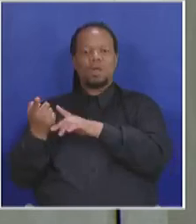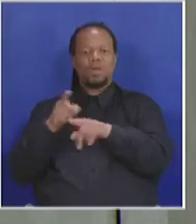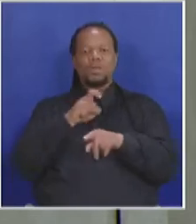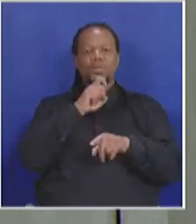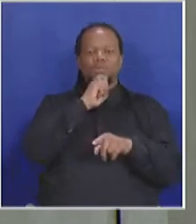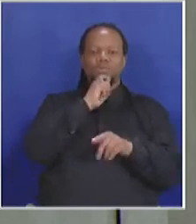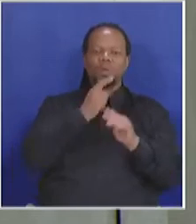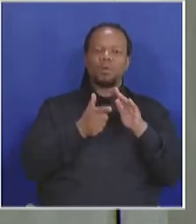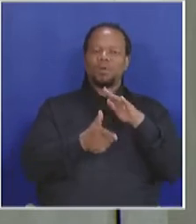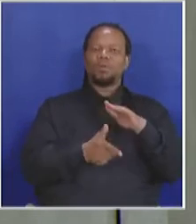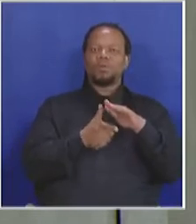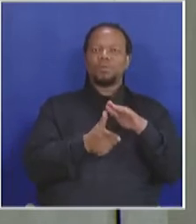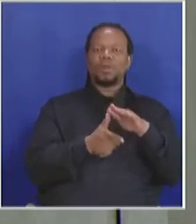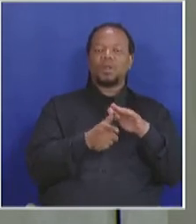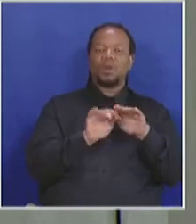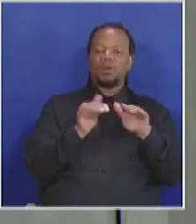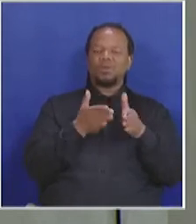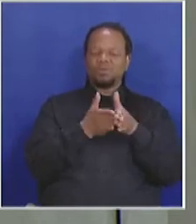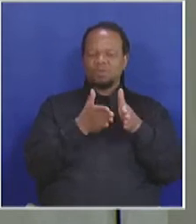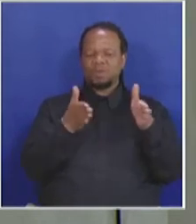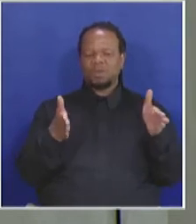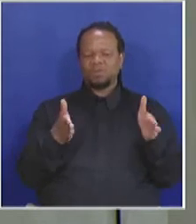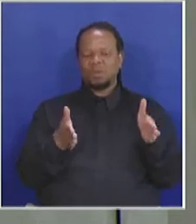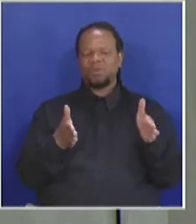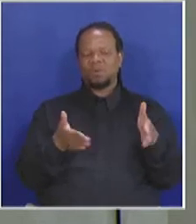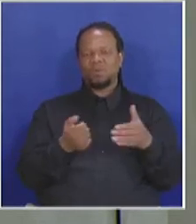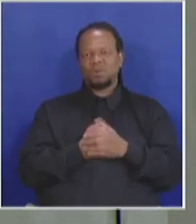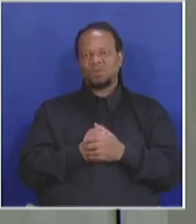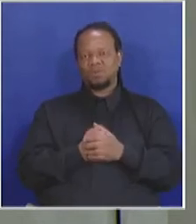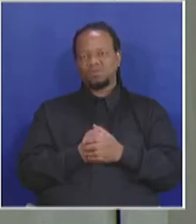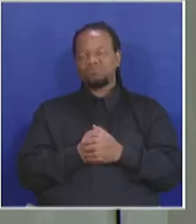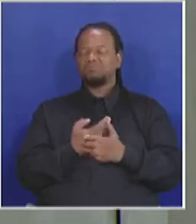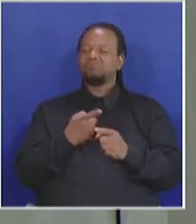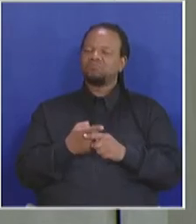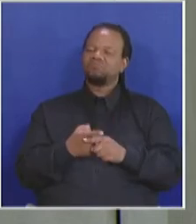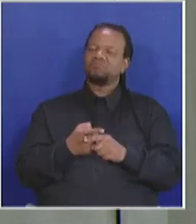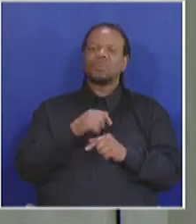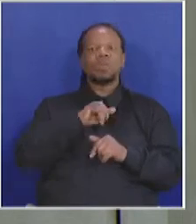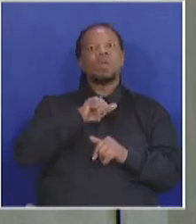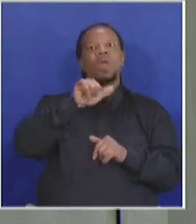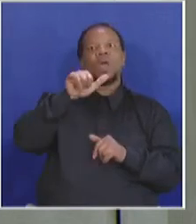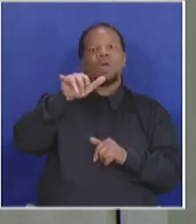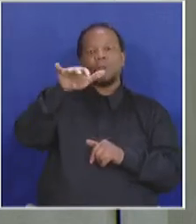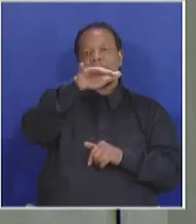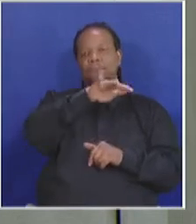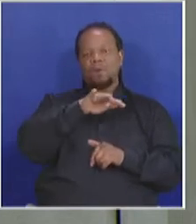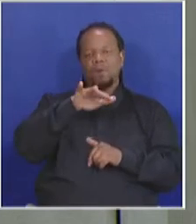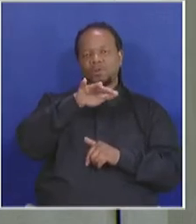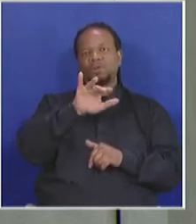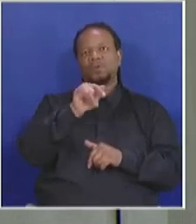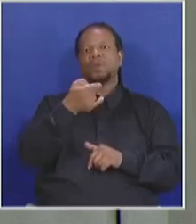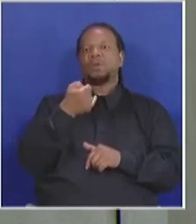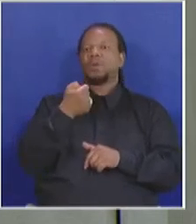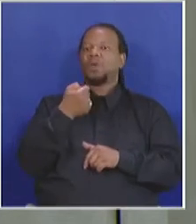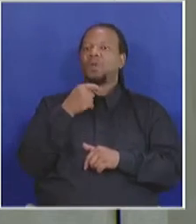MTSF period. Honorable members, our national airports particularly those that are managed by our